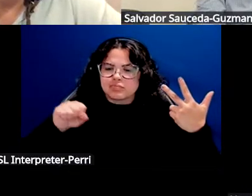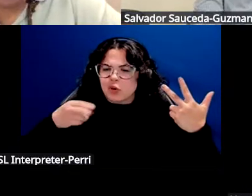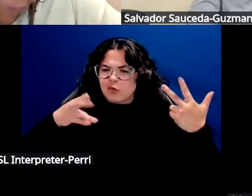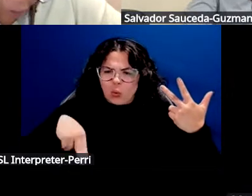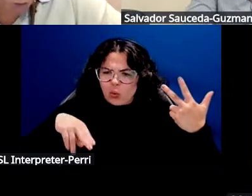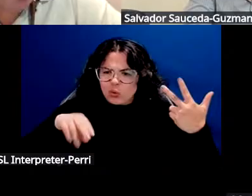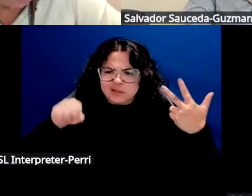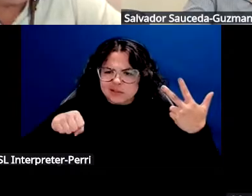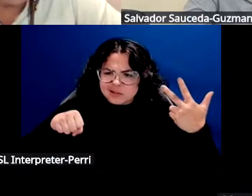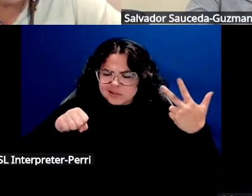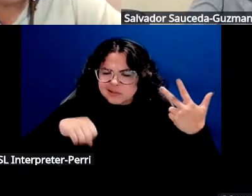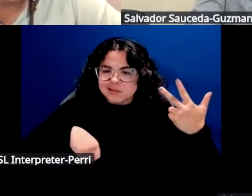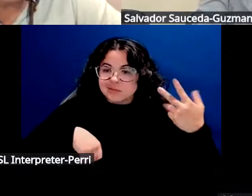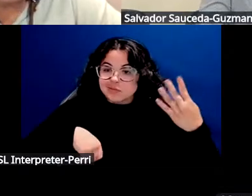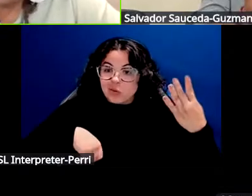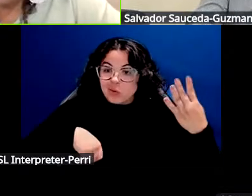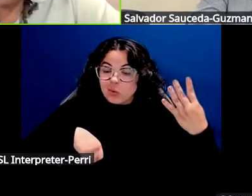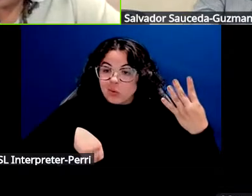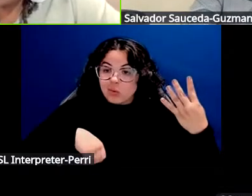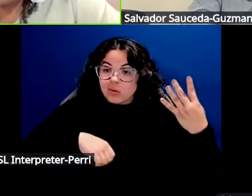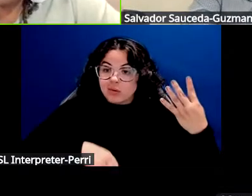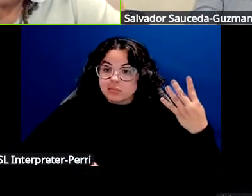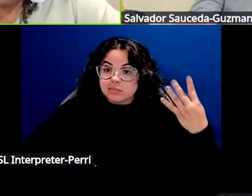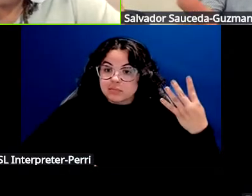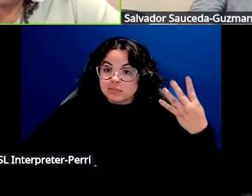yes. 5D04,